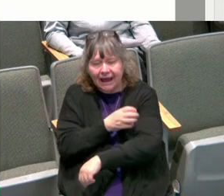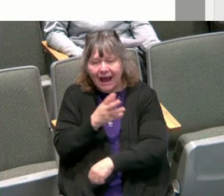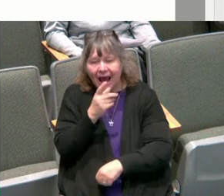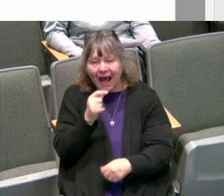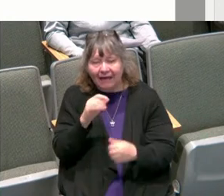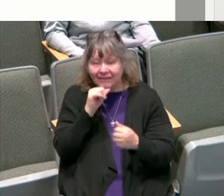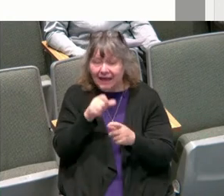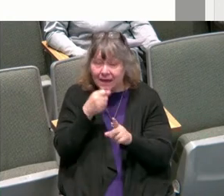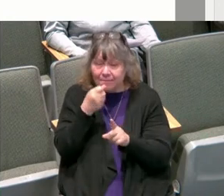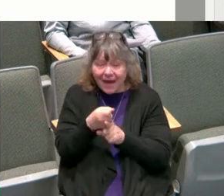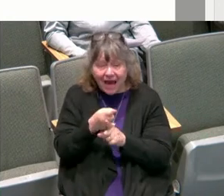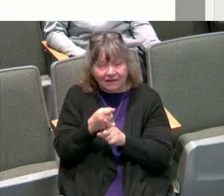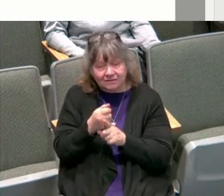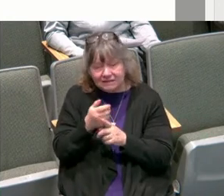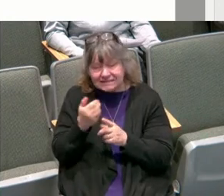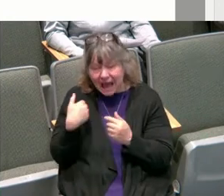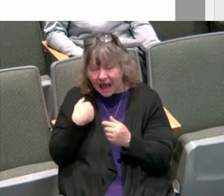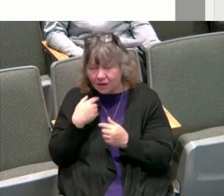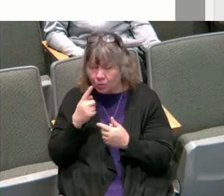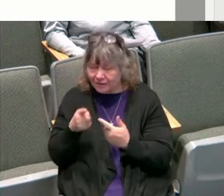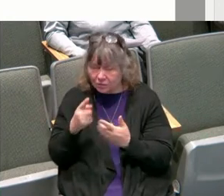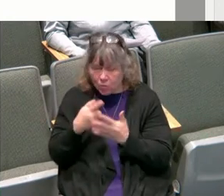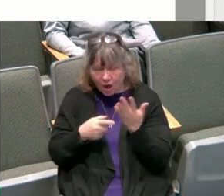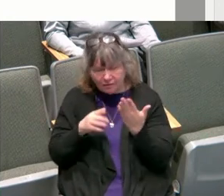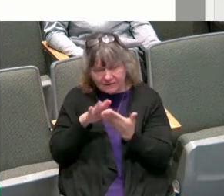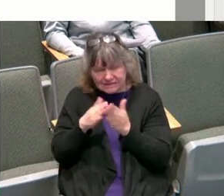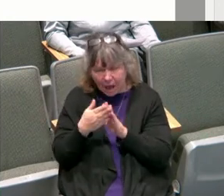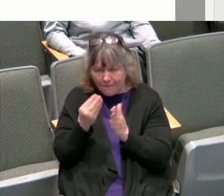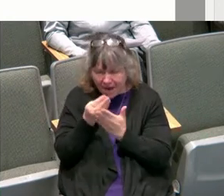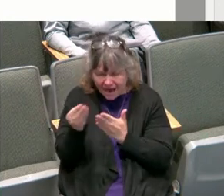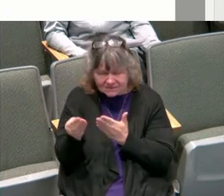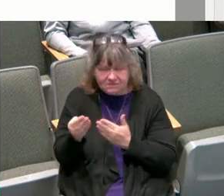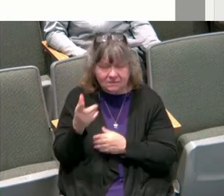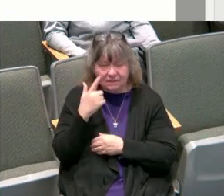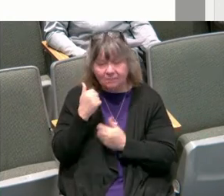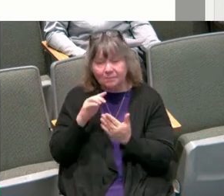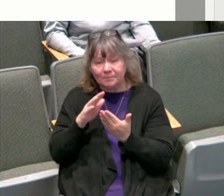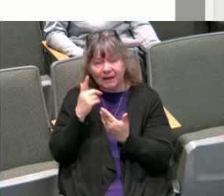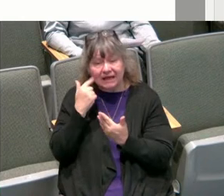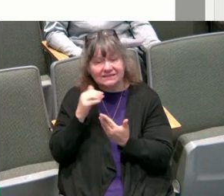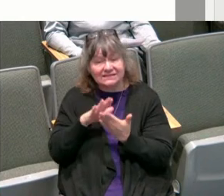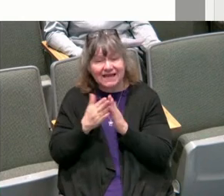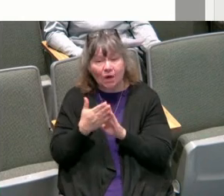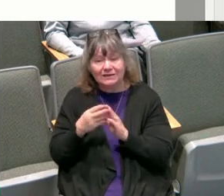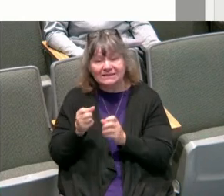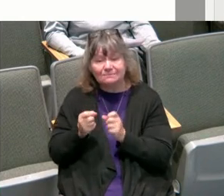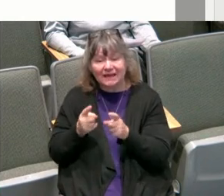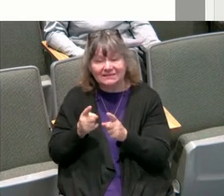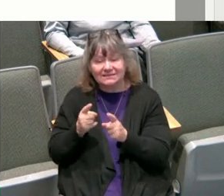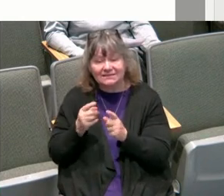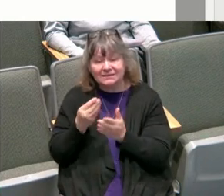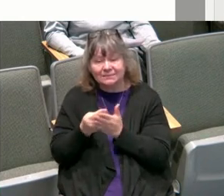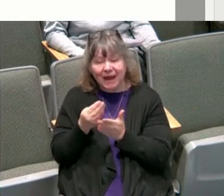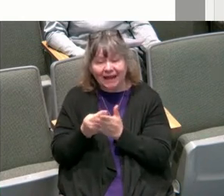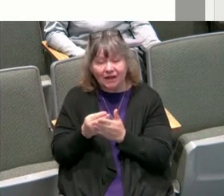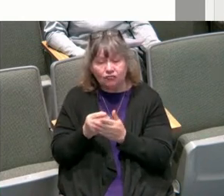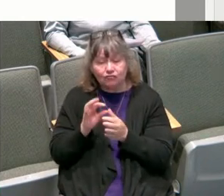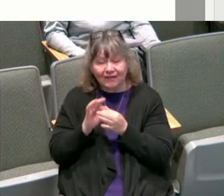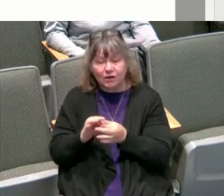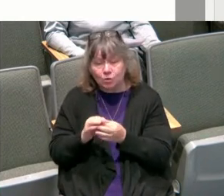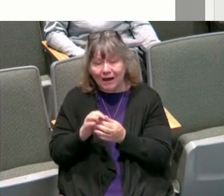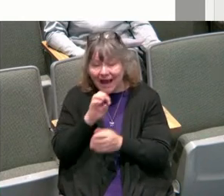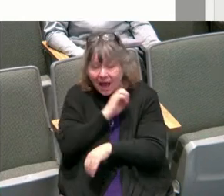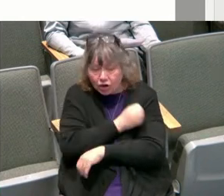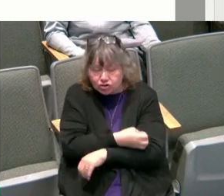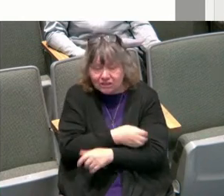that that's had on other goods and services the town buys because the town spends a relatively small percentage of its Budget on energy costs because